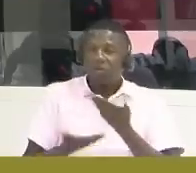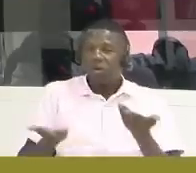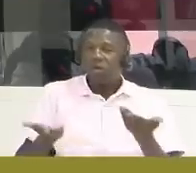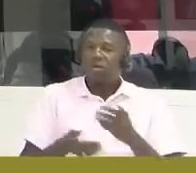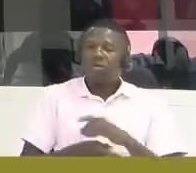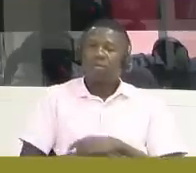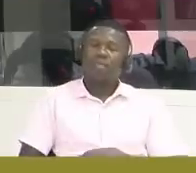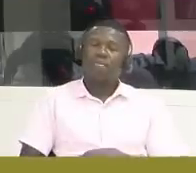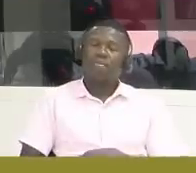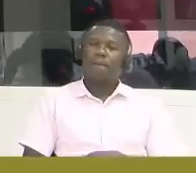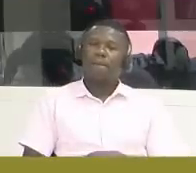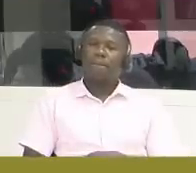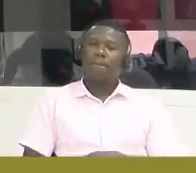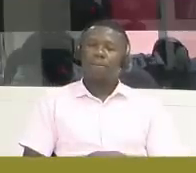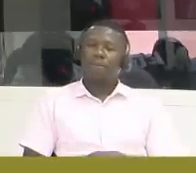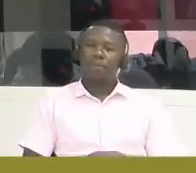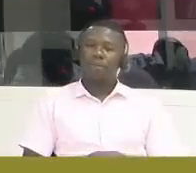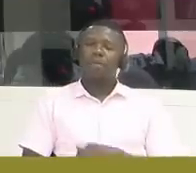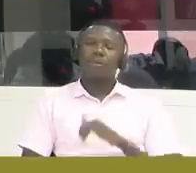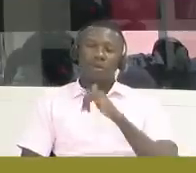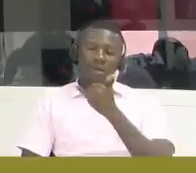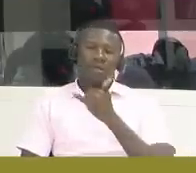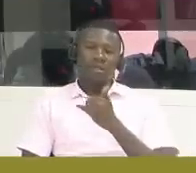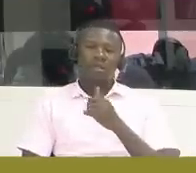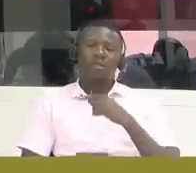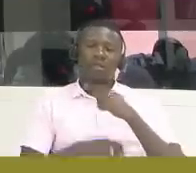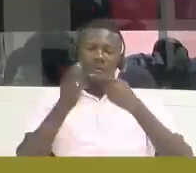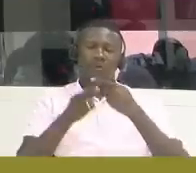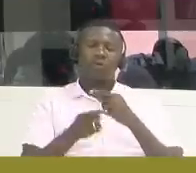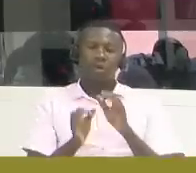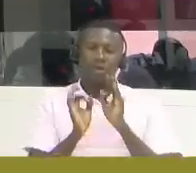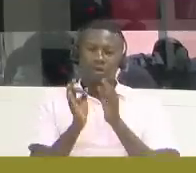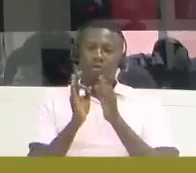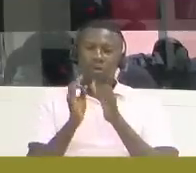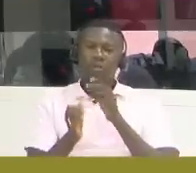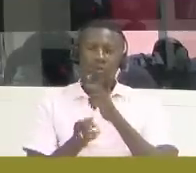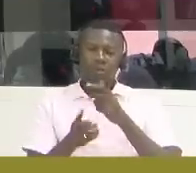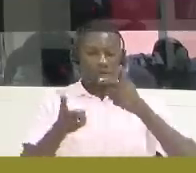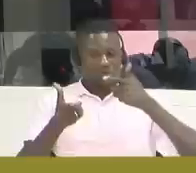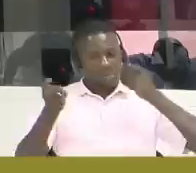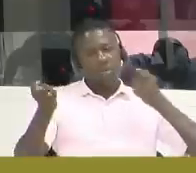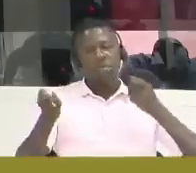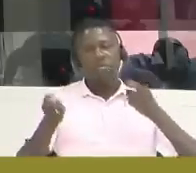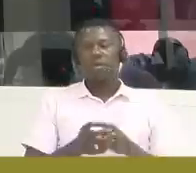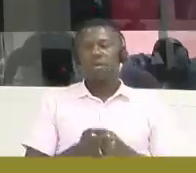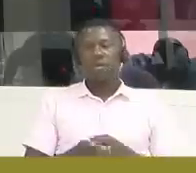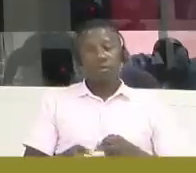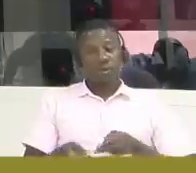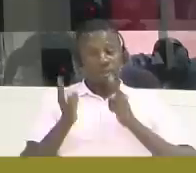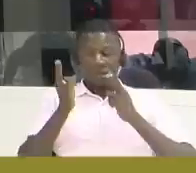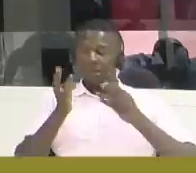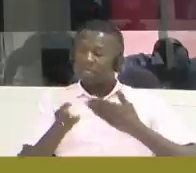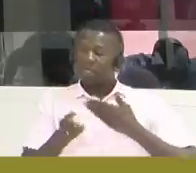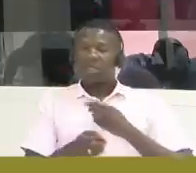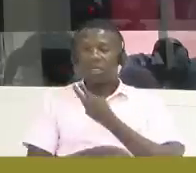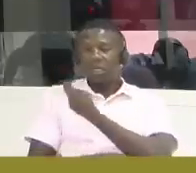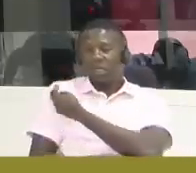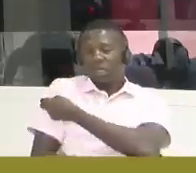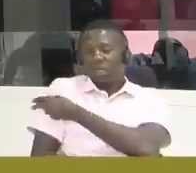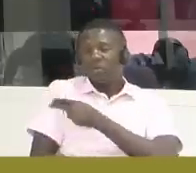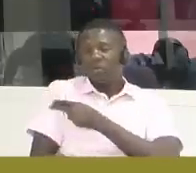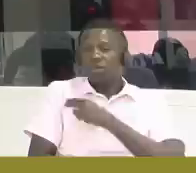that he was shot. He was shot at the Red Cross headquarters, inside the Red Cross